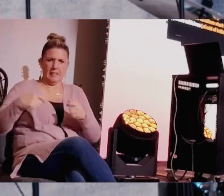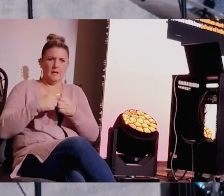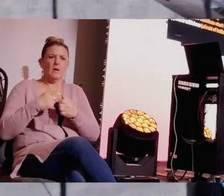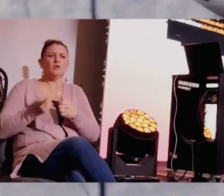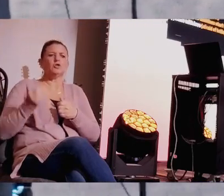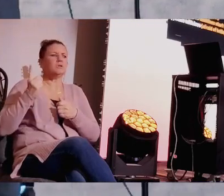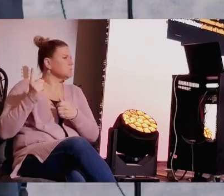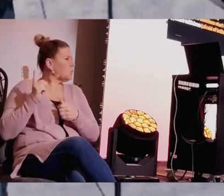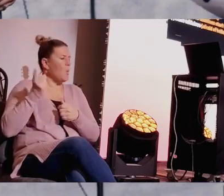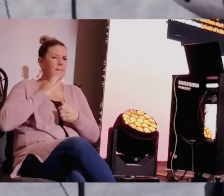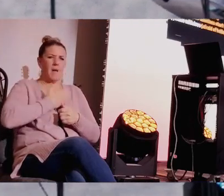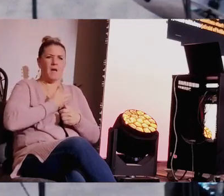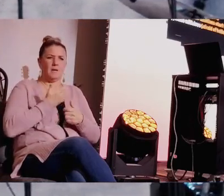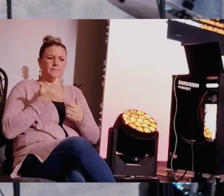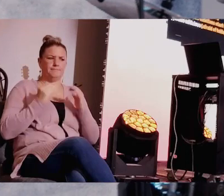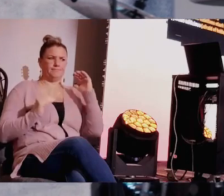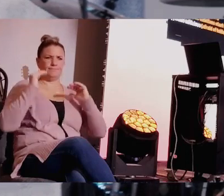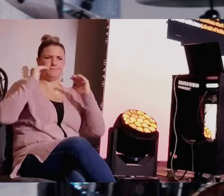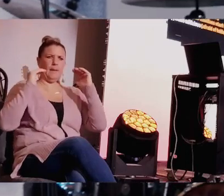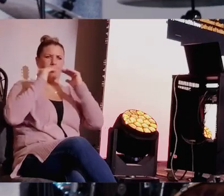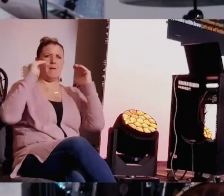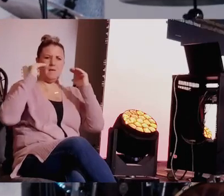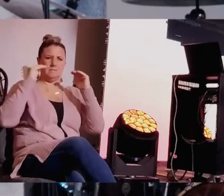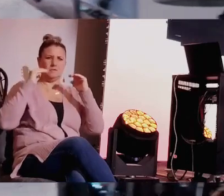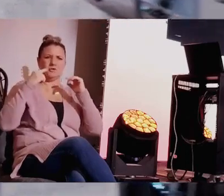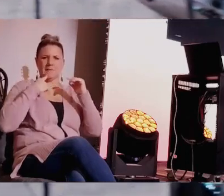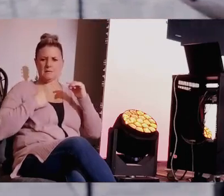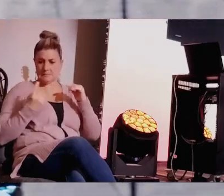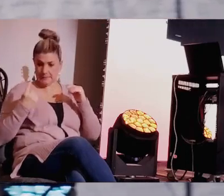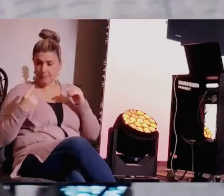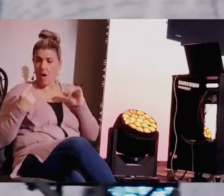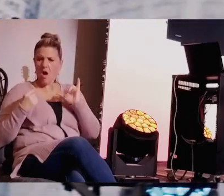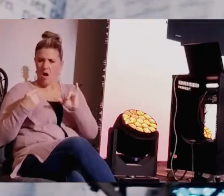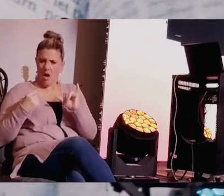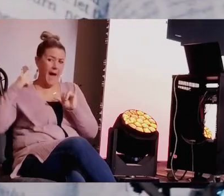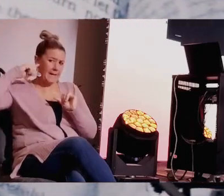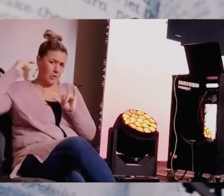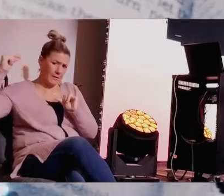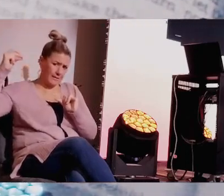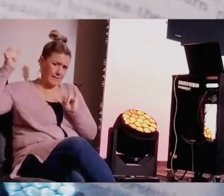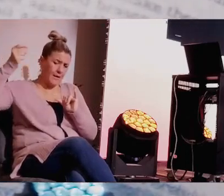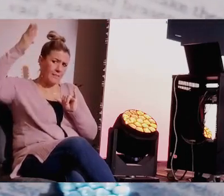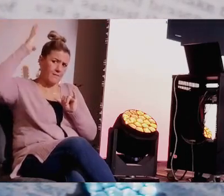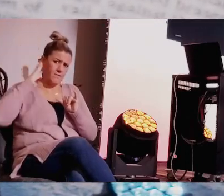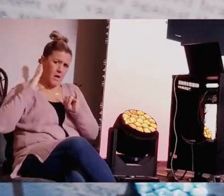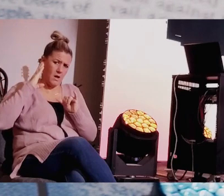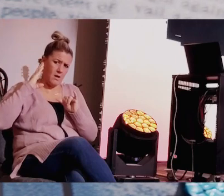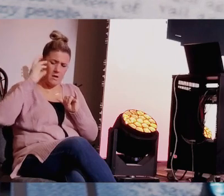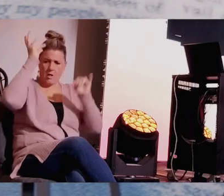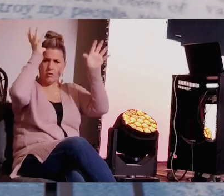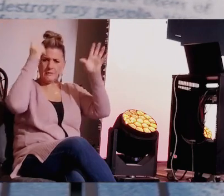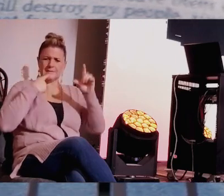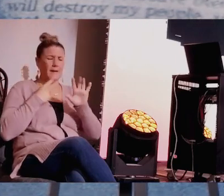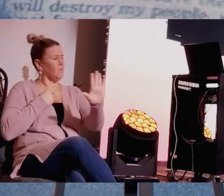my main sounding boards all the time. And when she says something, I hear instantly the Father, Spirit of the Lord say,